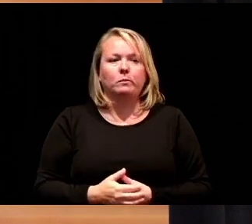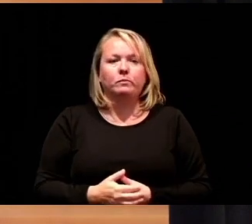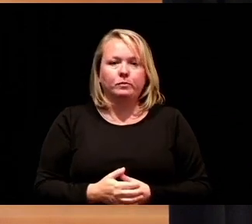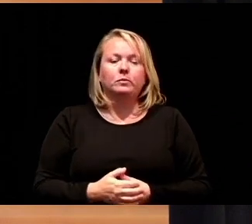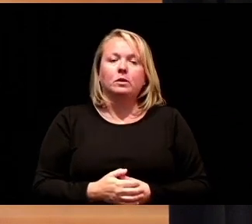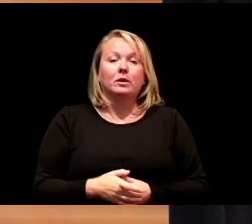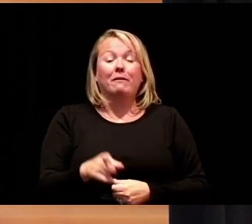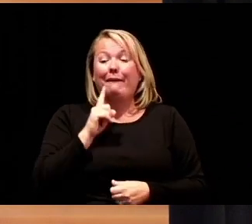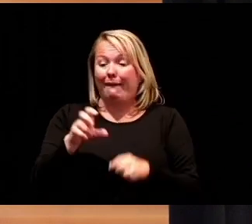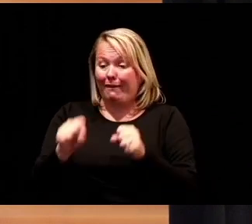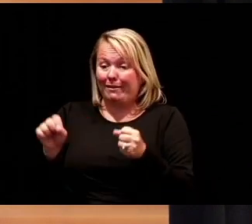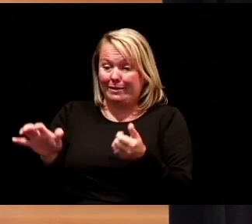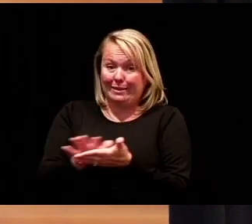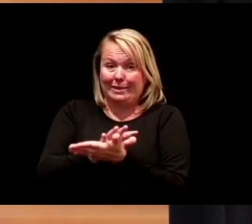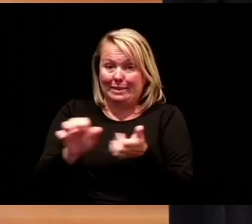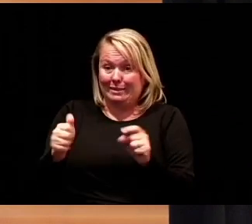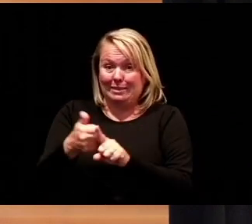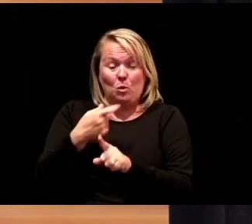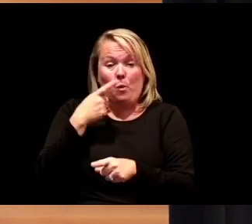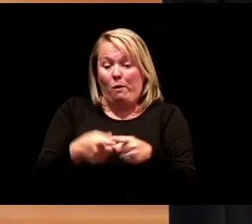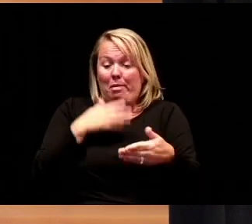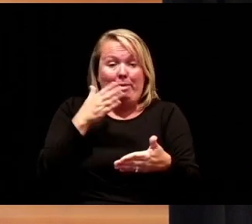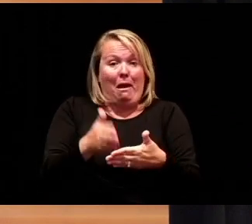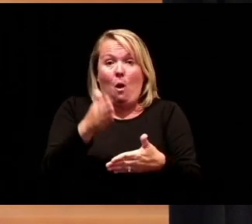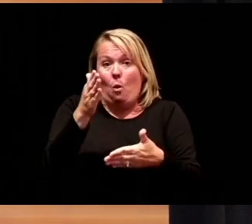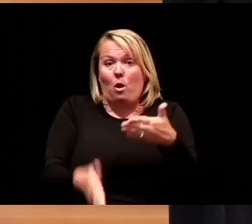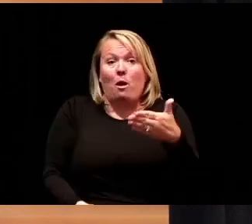of habitability and all the other factors that go there.